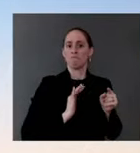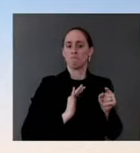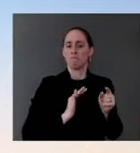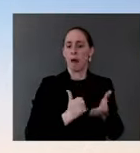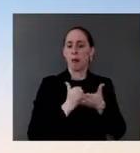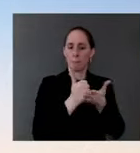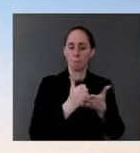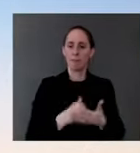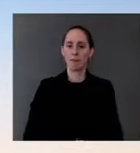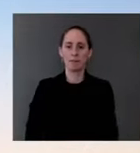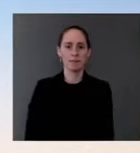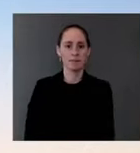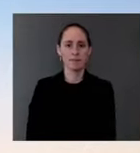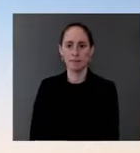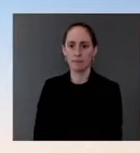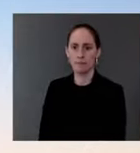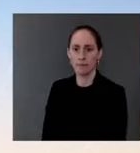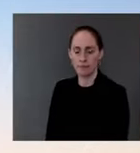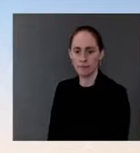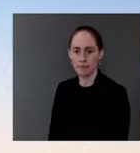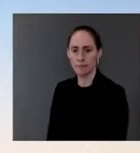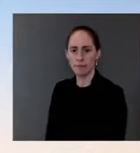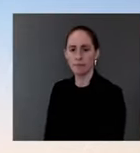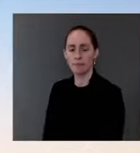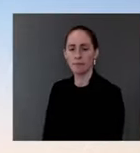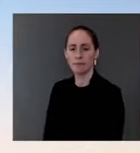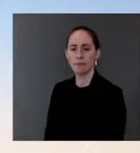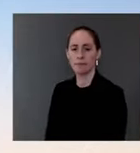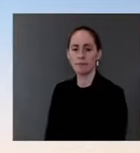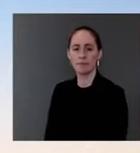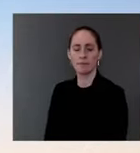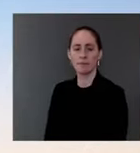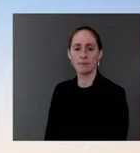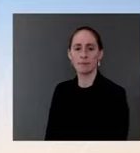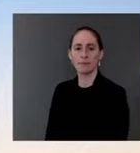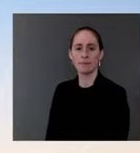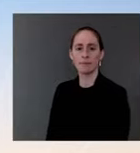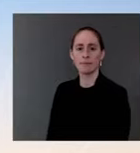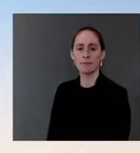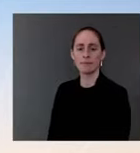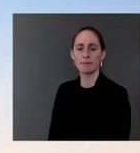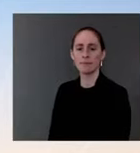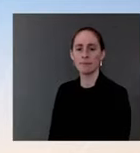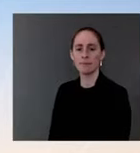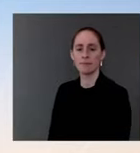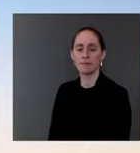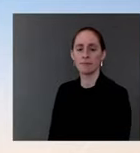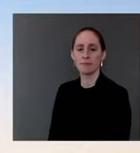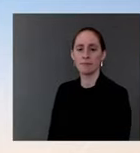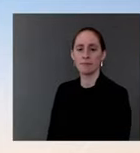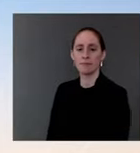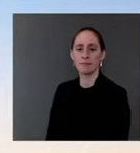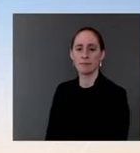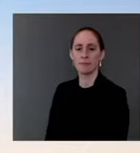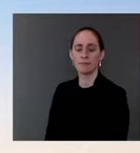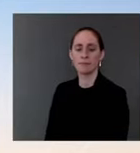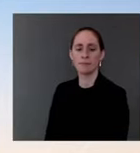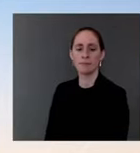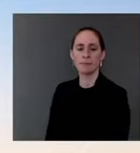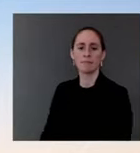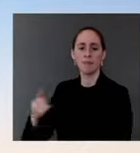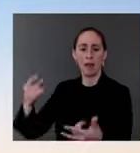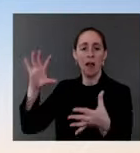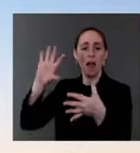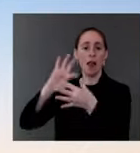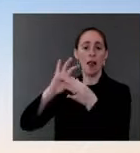when they learned of the diplomatic boycott that there might be some retaliation. Are there any counteractions that have been discussed within the administration. We